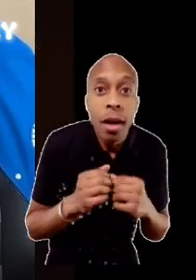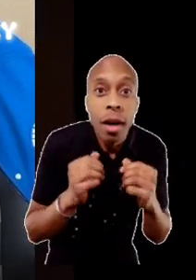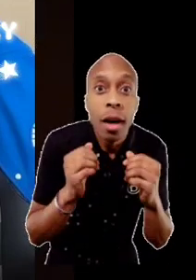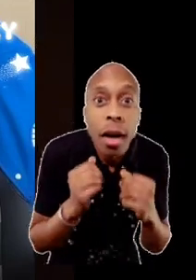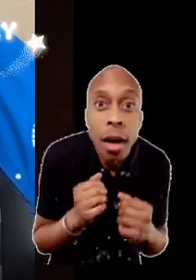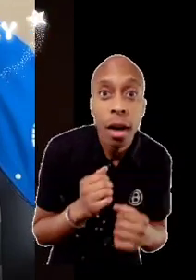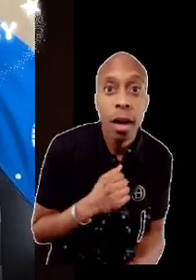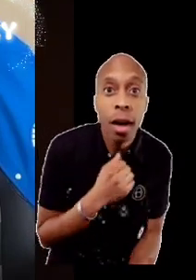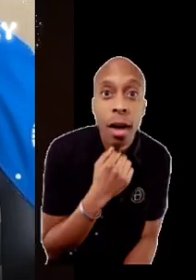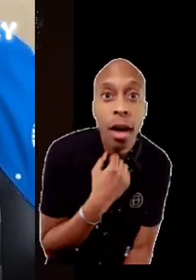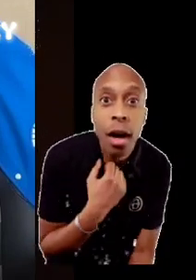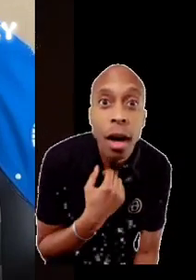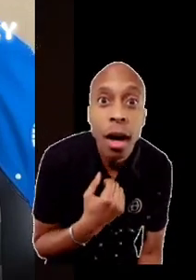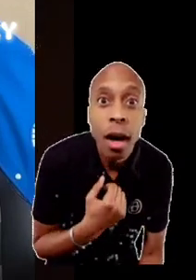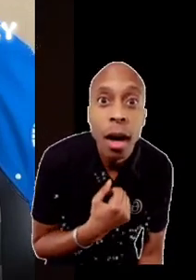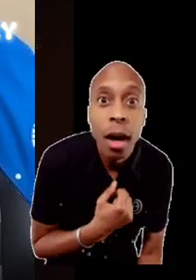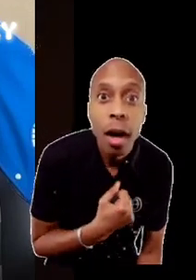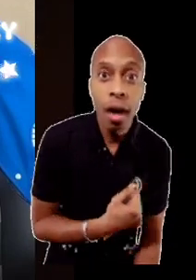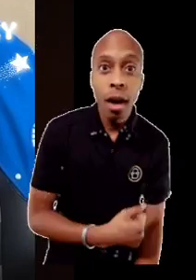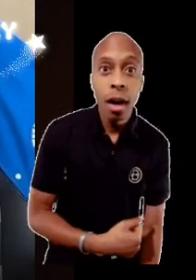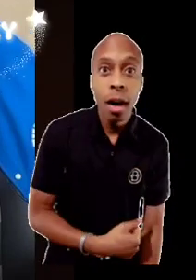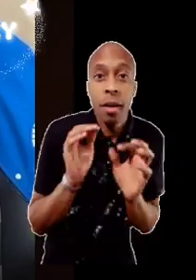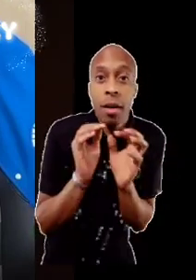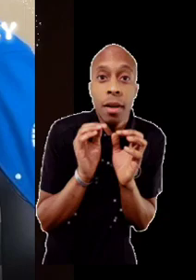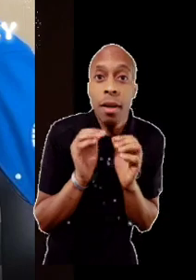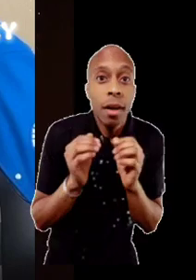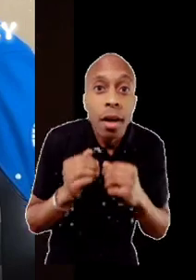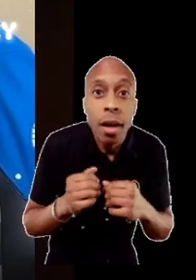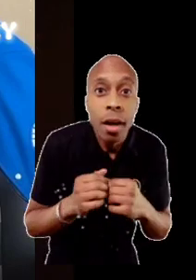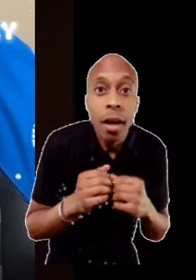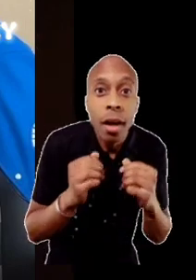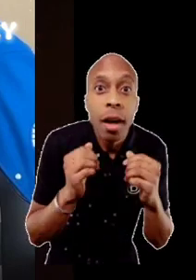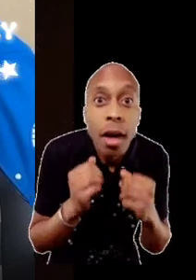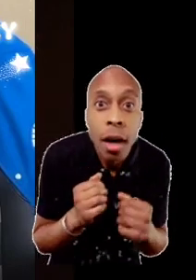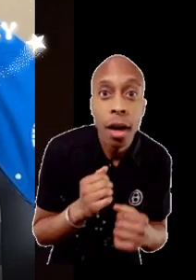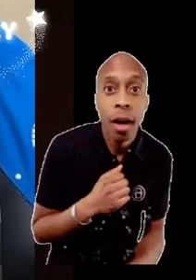miss that. I don't miss nothing when it come down to my name.